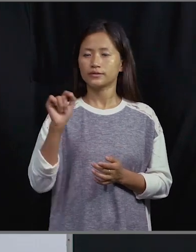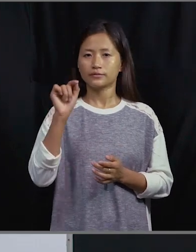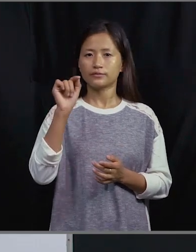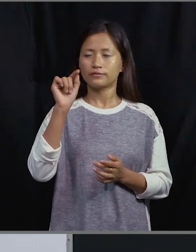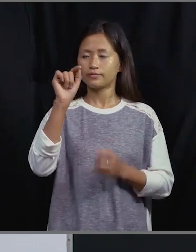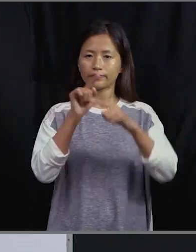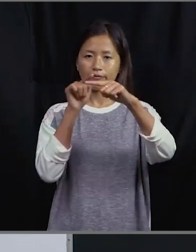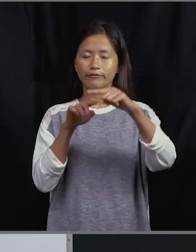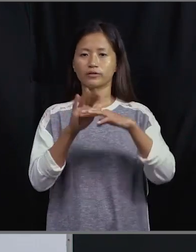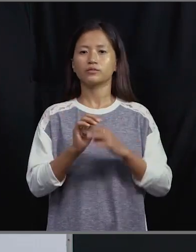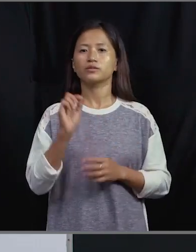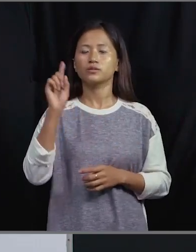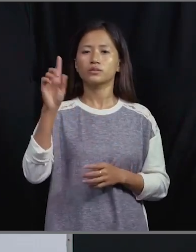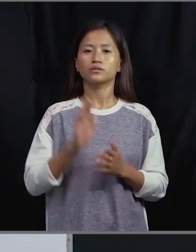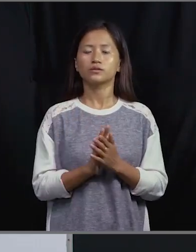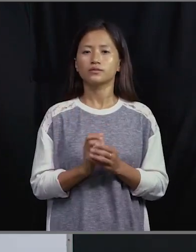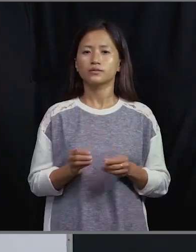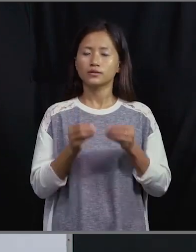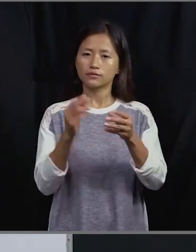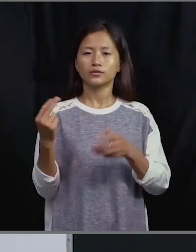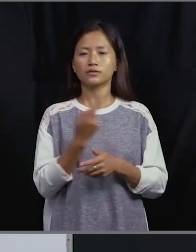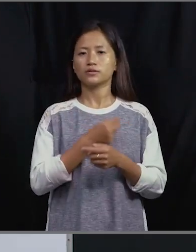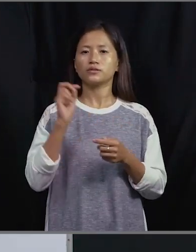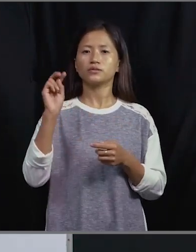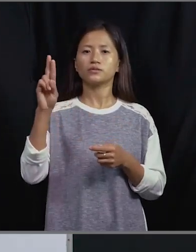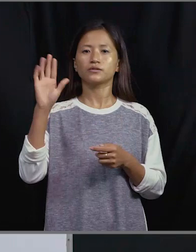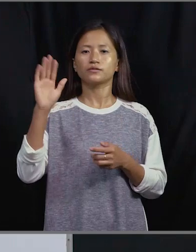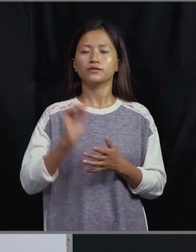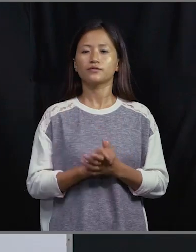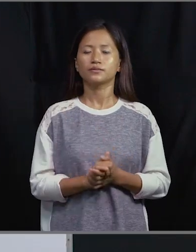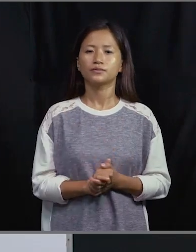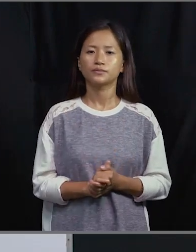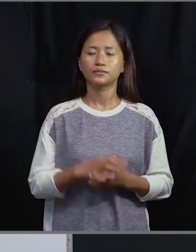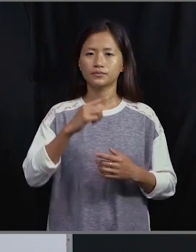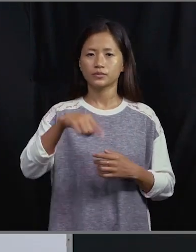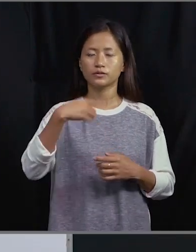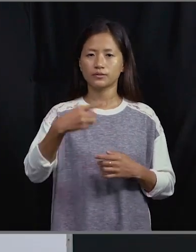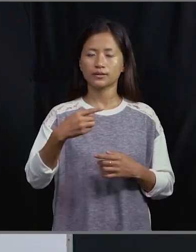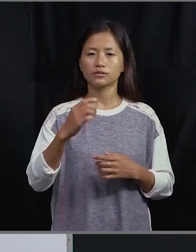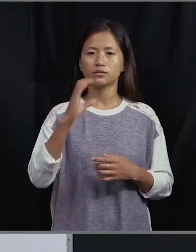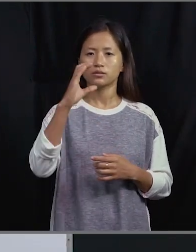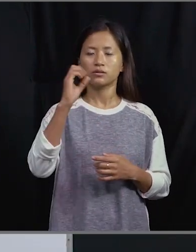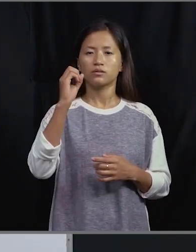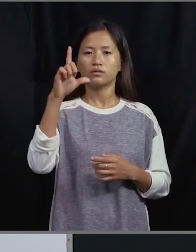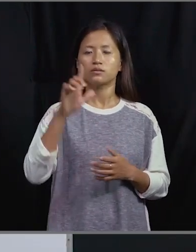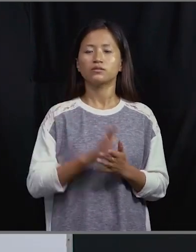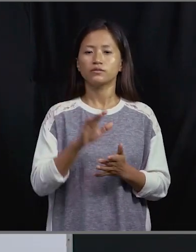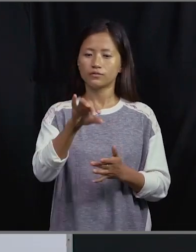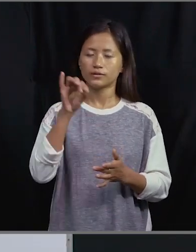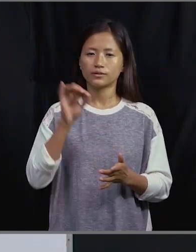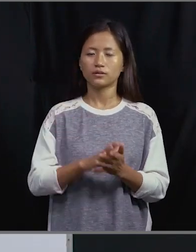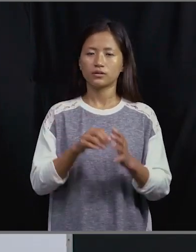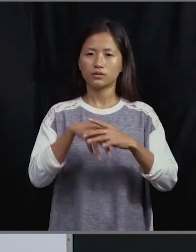us 25. Then in the next column, we find out